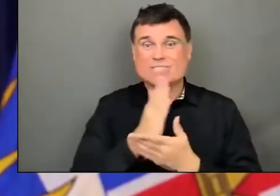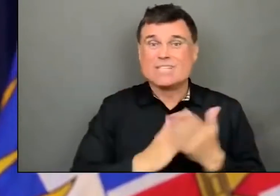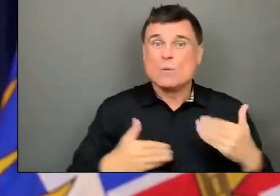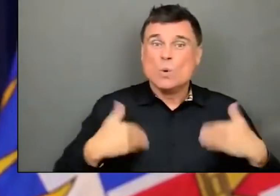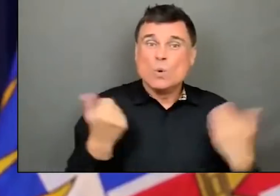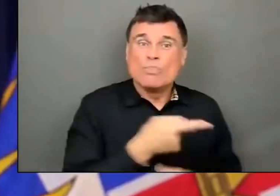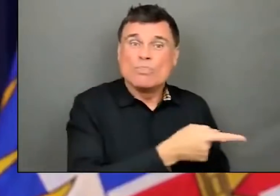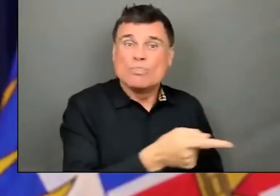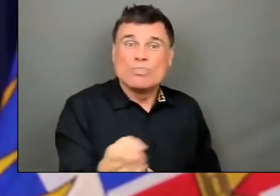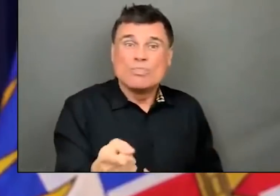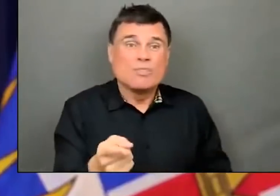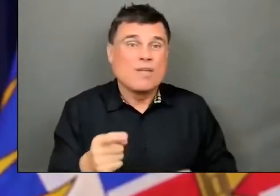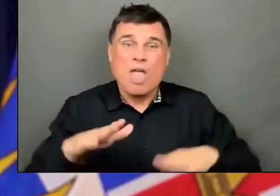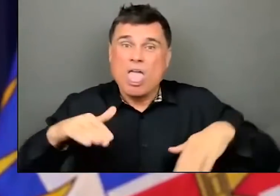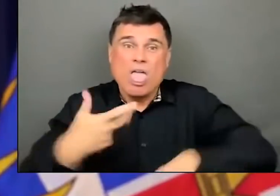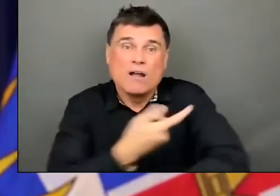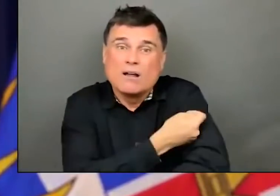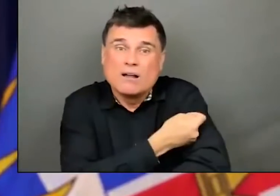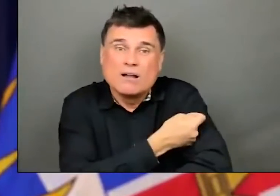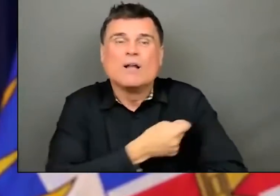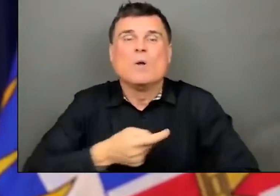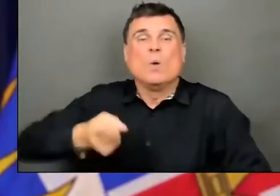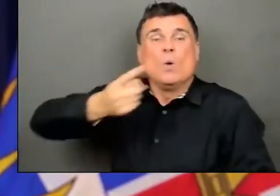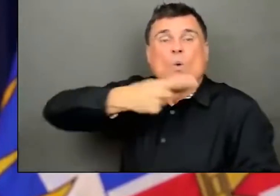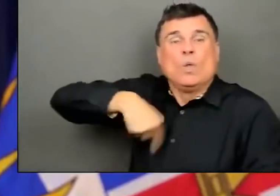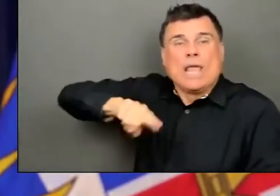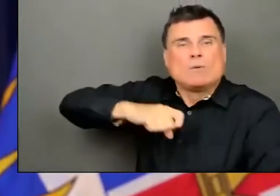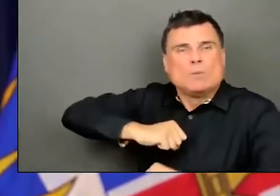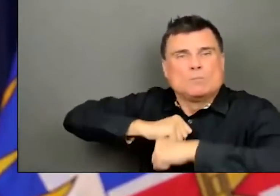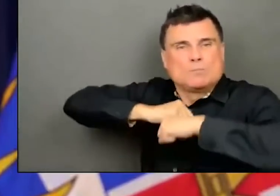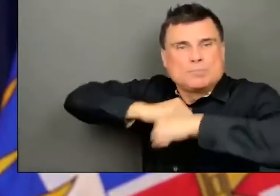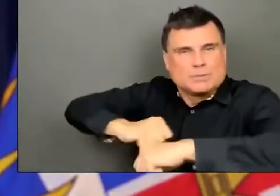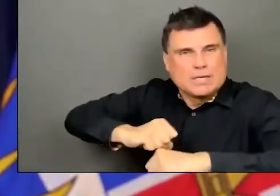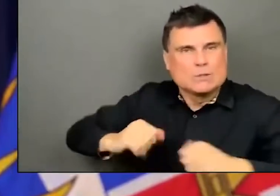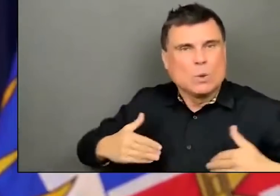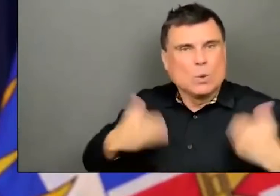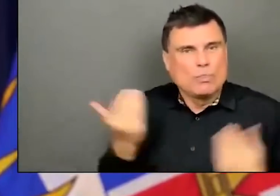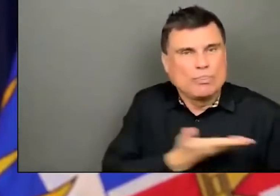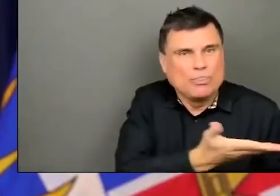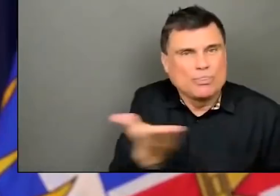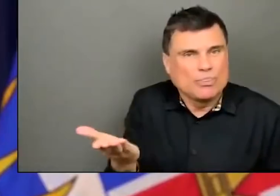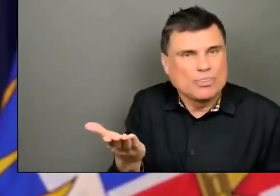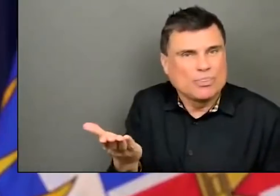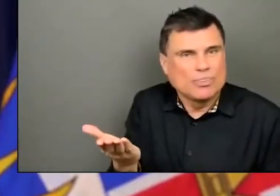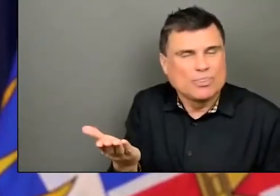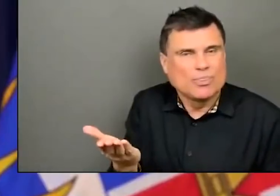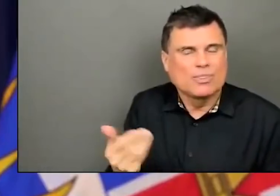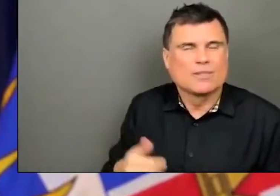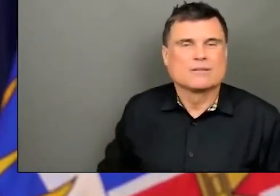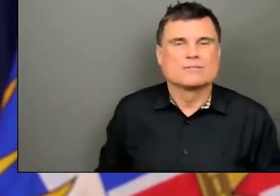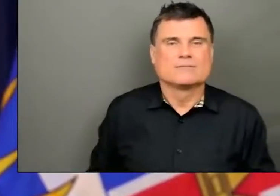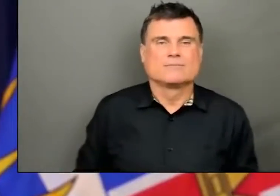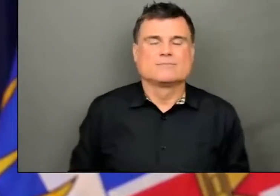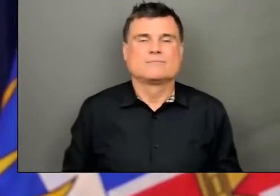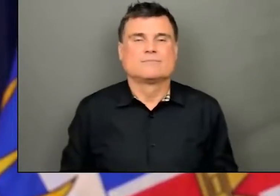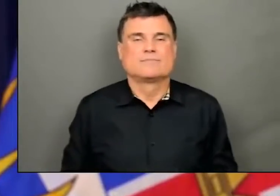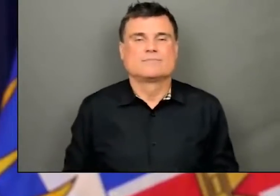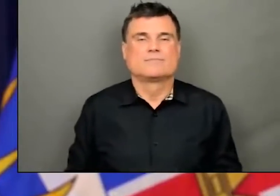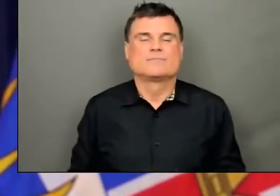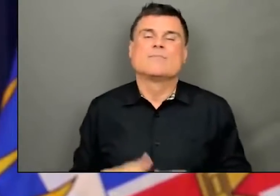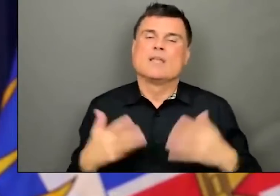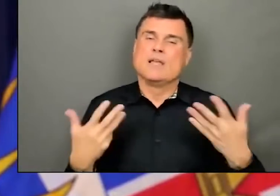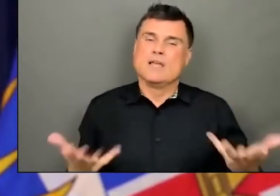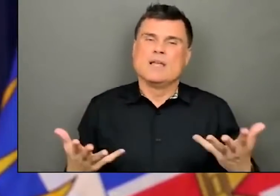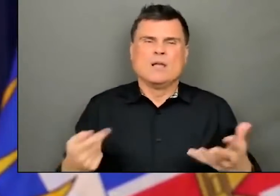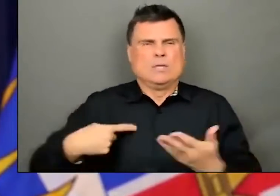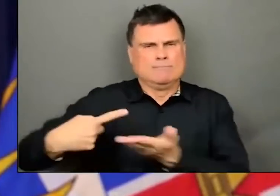Sport and the many leagues supporting youth sports around the province. And it was at their request and in discussions with them that we